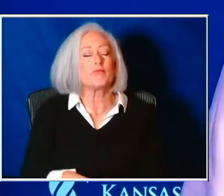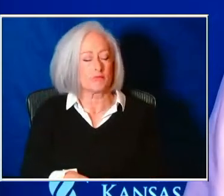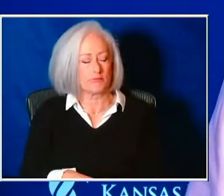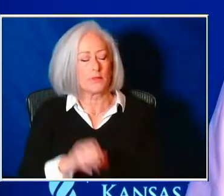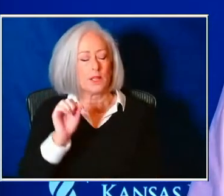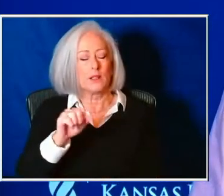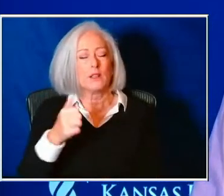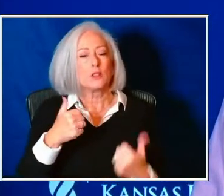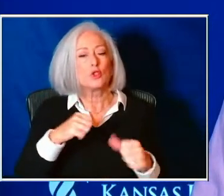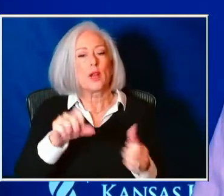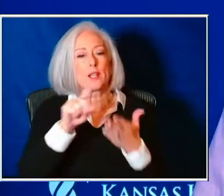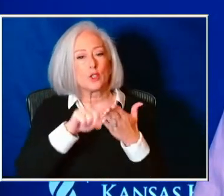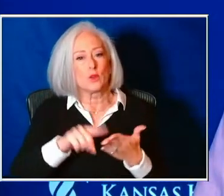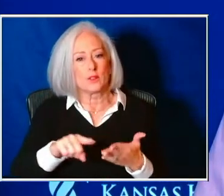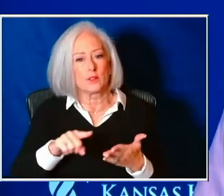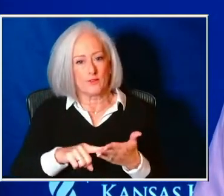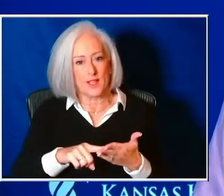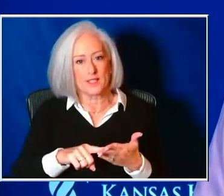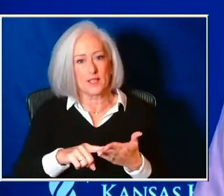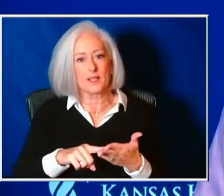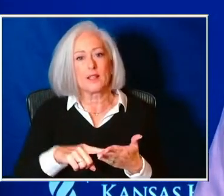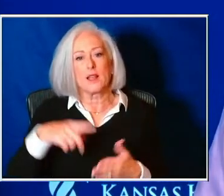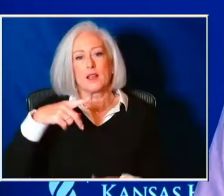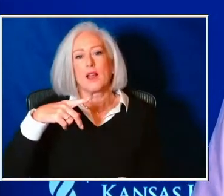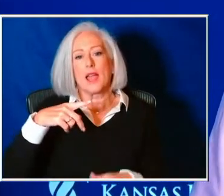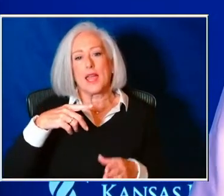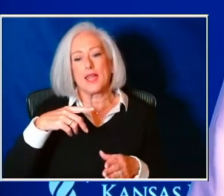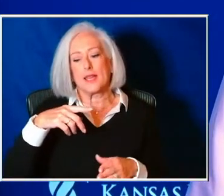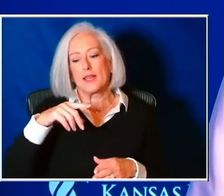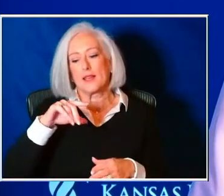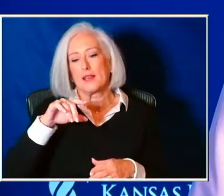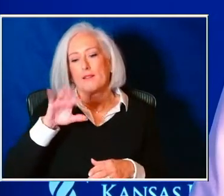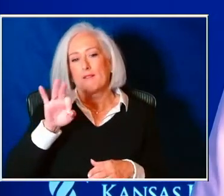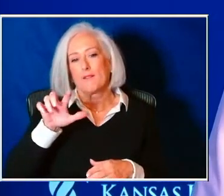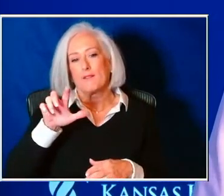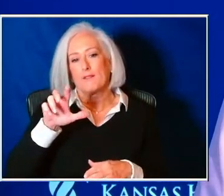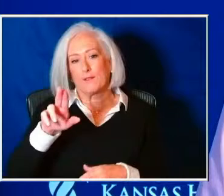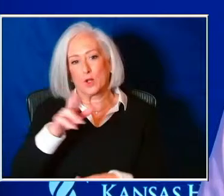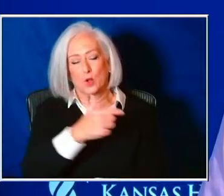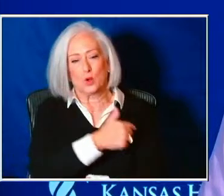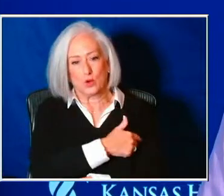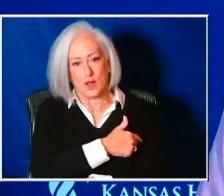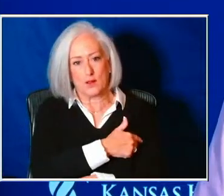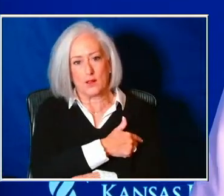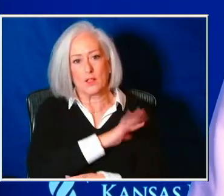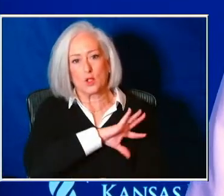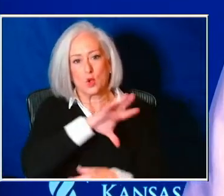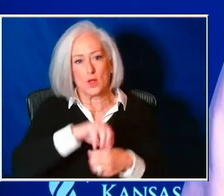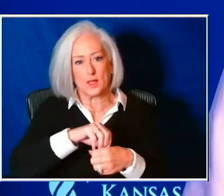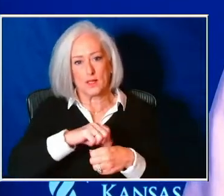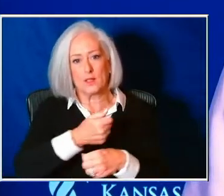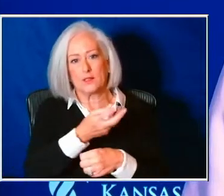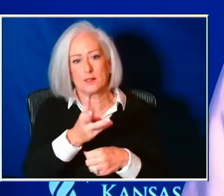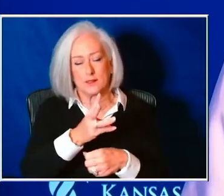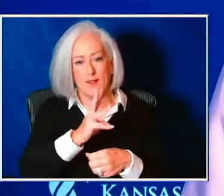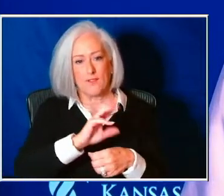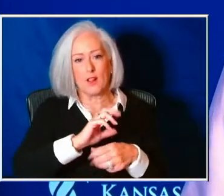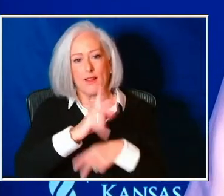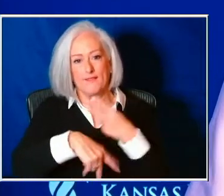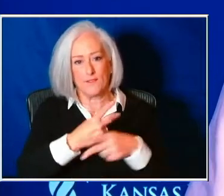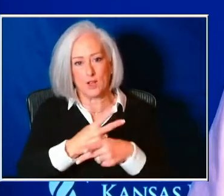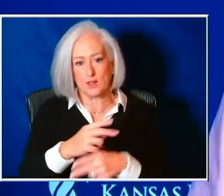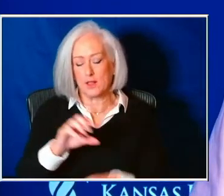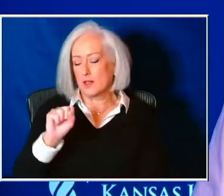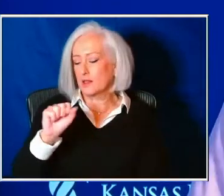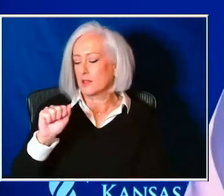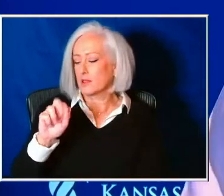a pan-influenza vaccine. They are also trying to investigate a pan-sarbecovirus vaccine. And sarbecovirus is